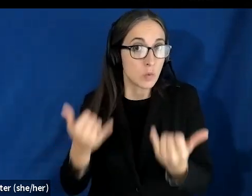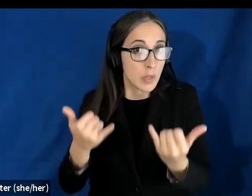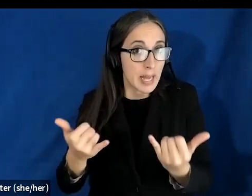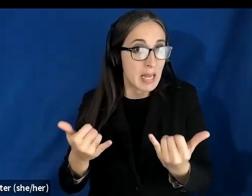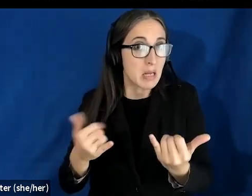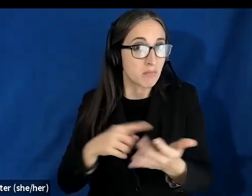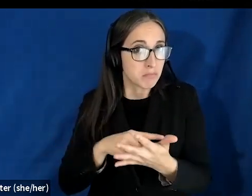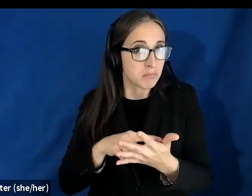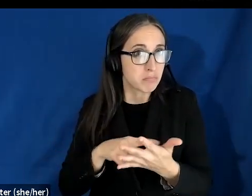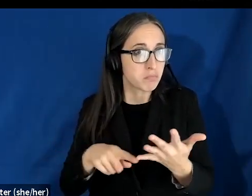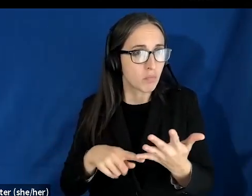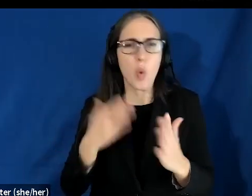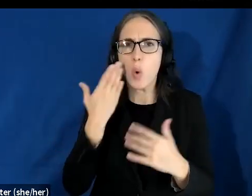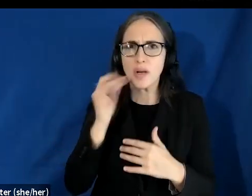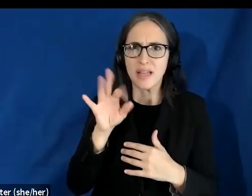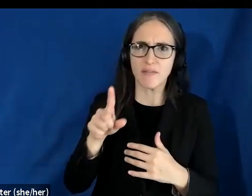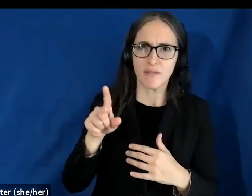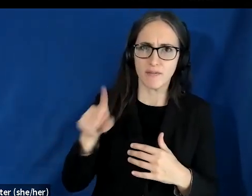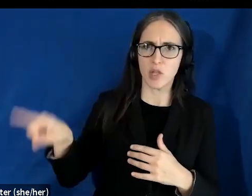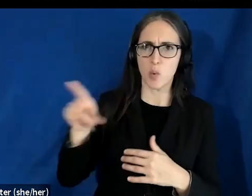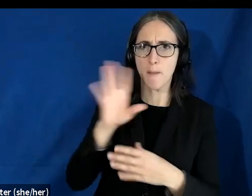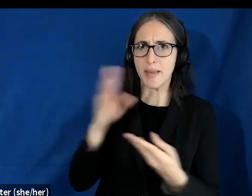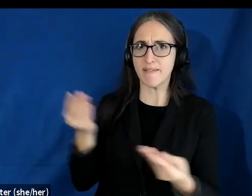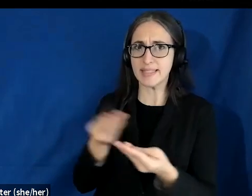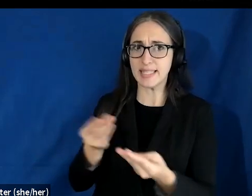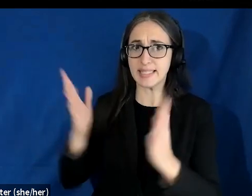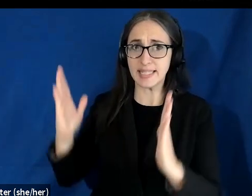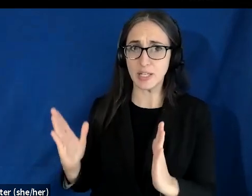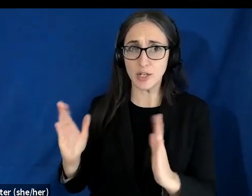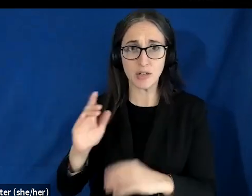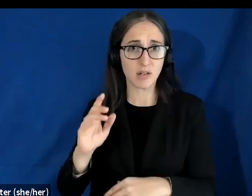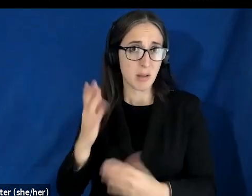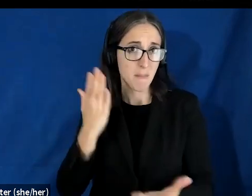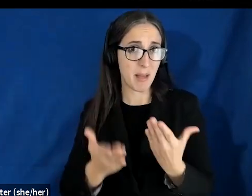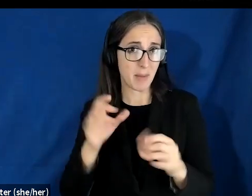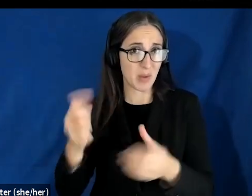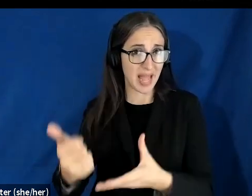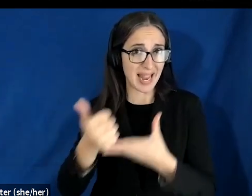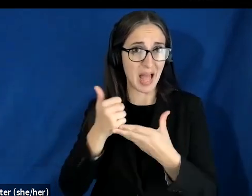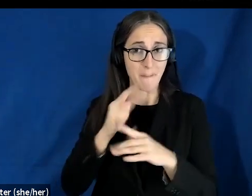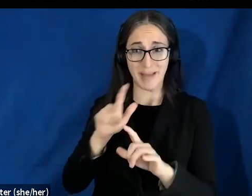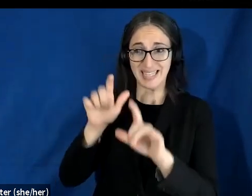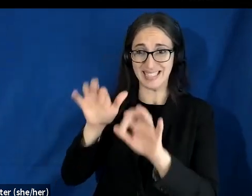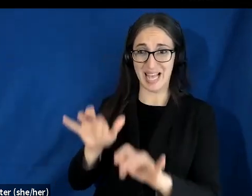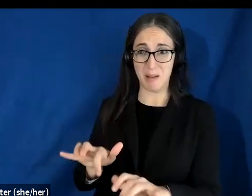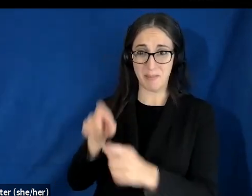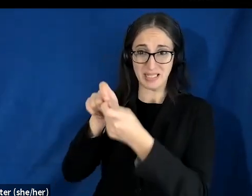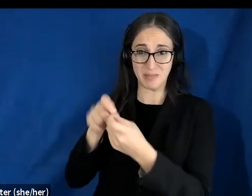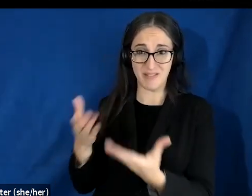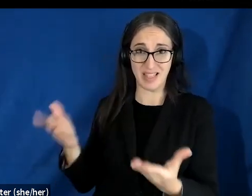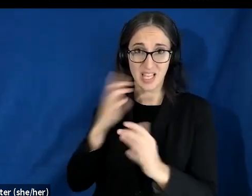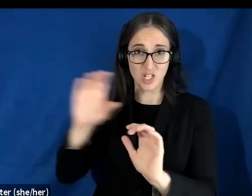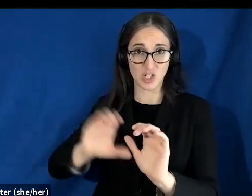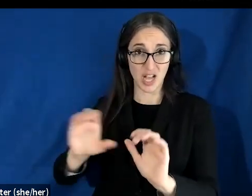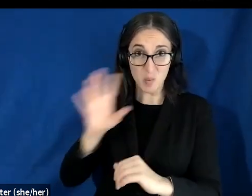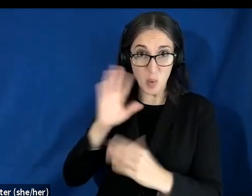And I don't know if you will be the facilitator. Perhaps if you can just help us by typing certain things in the chat. Will you be around? Absolutely, I'm